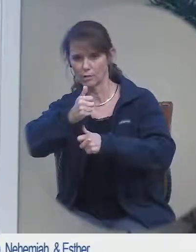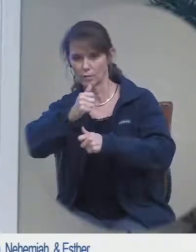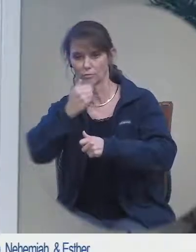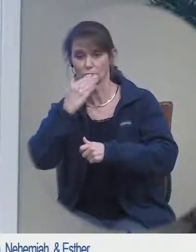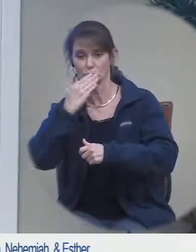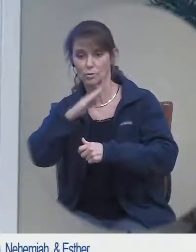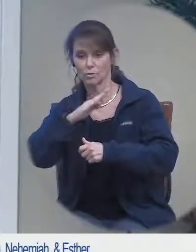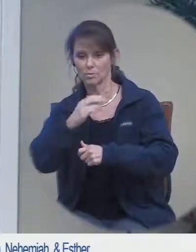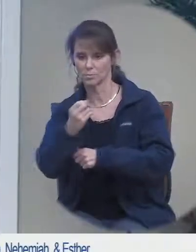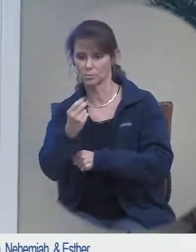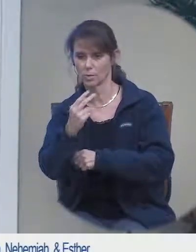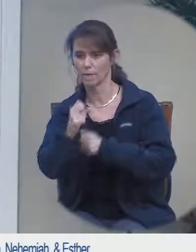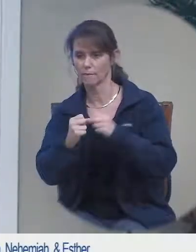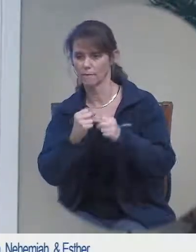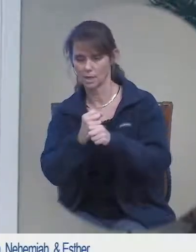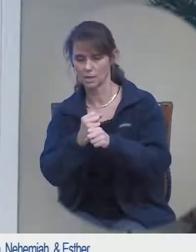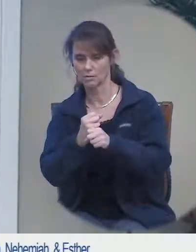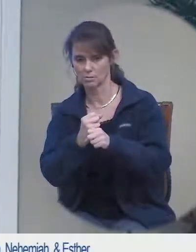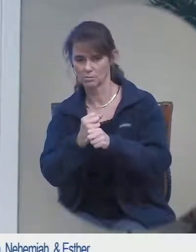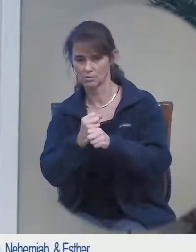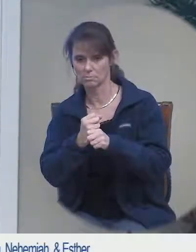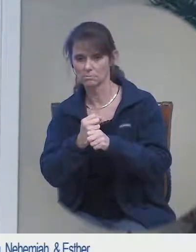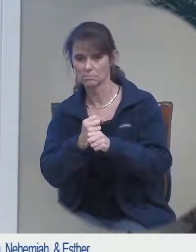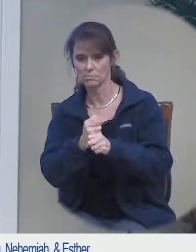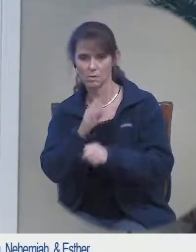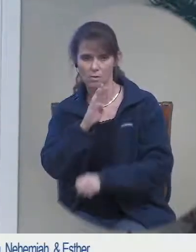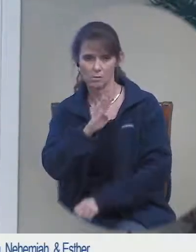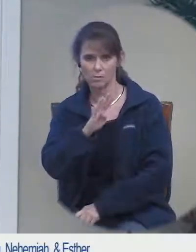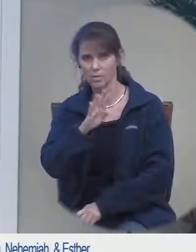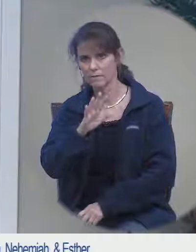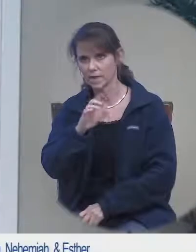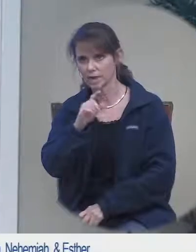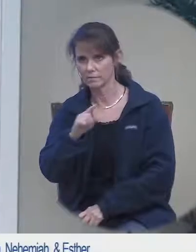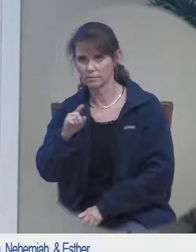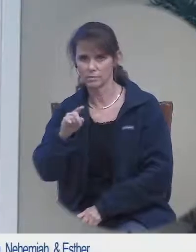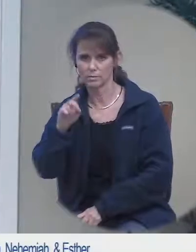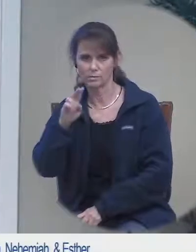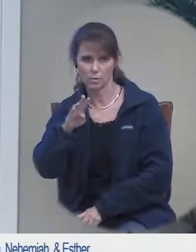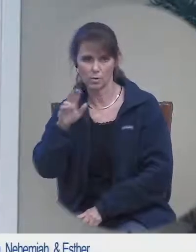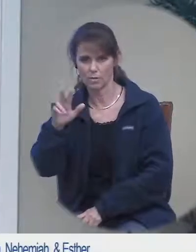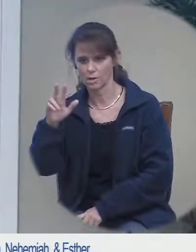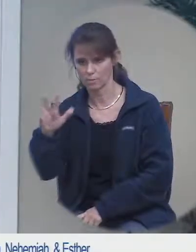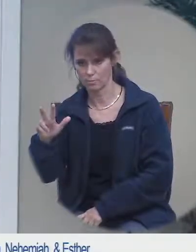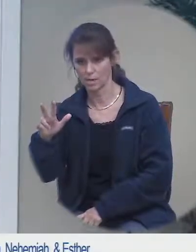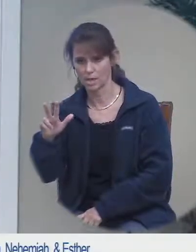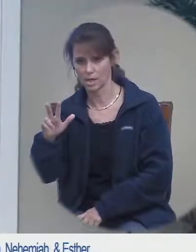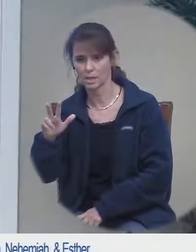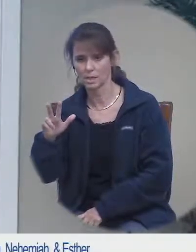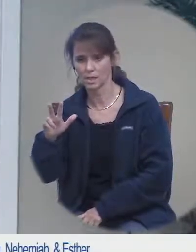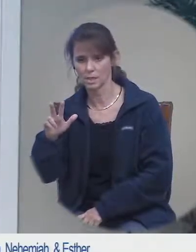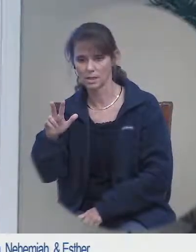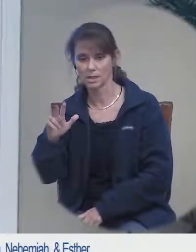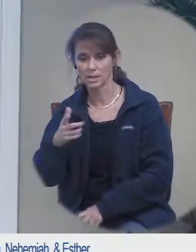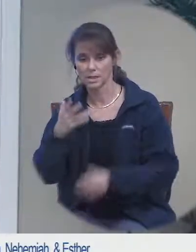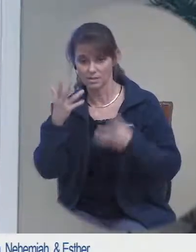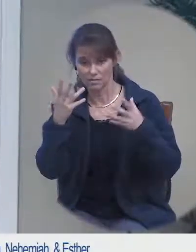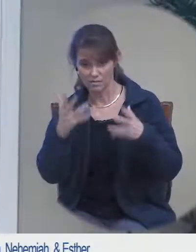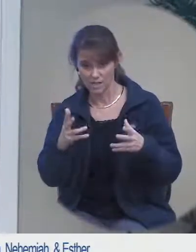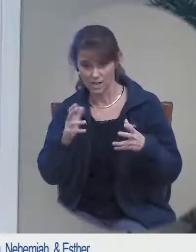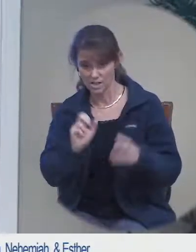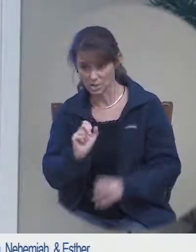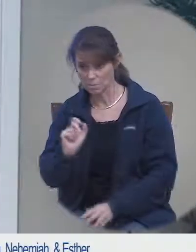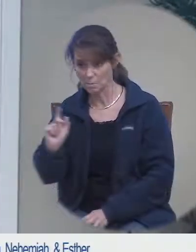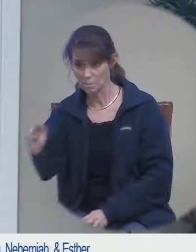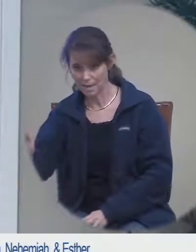really kind of running down from 445 to somewhere around 433. And then he returned to the court of the Persian